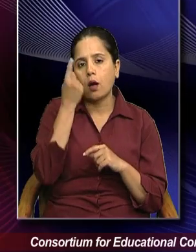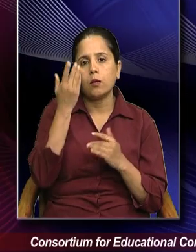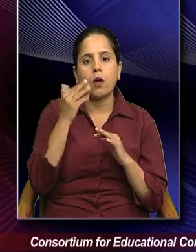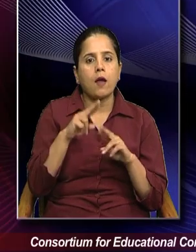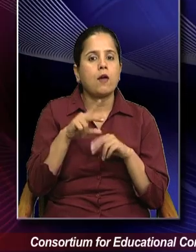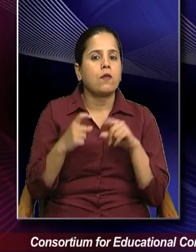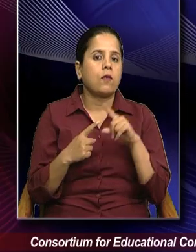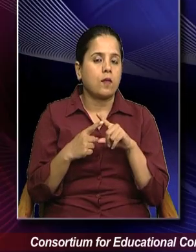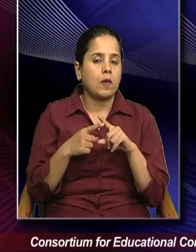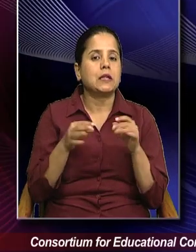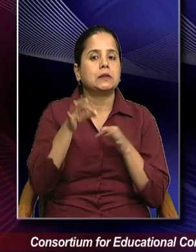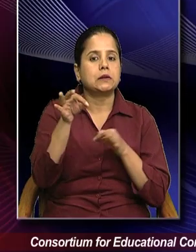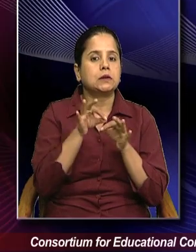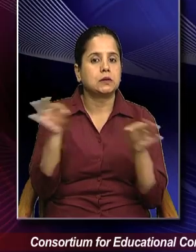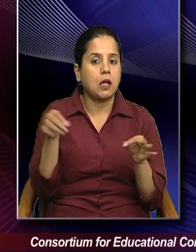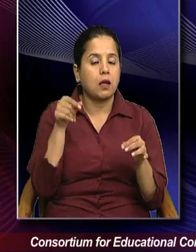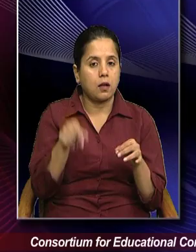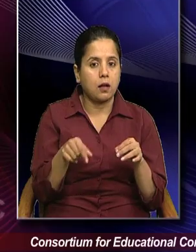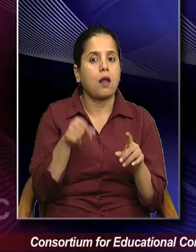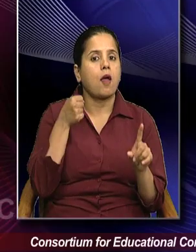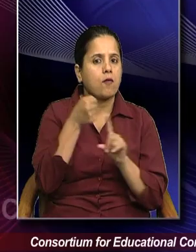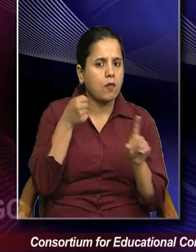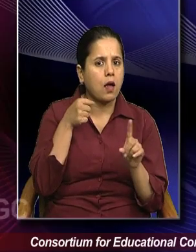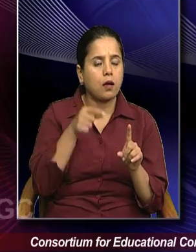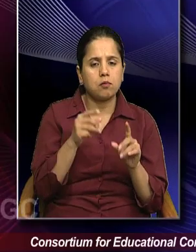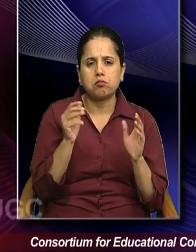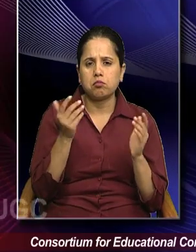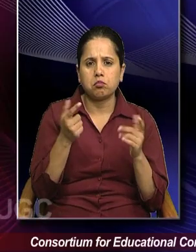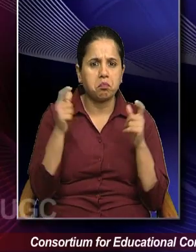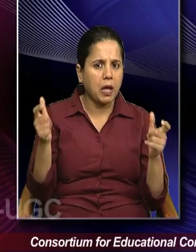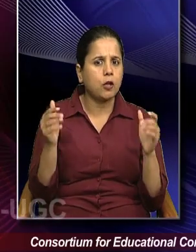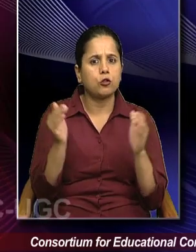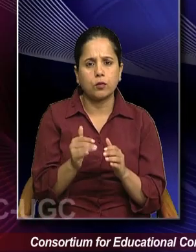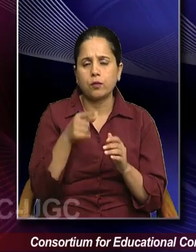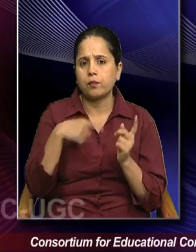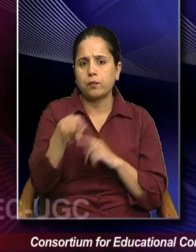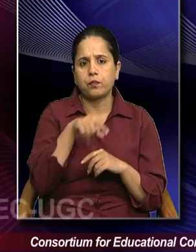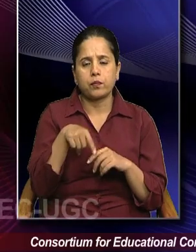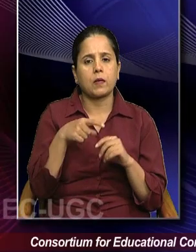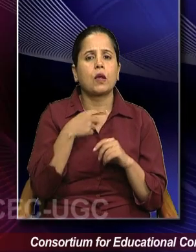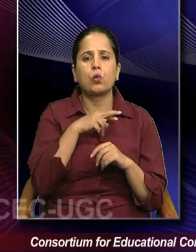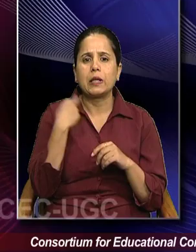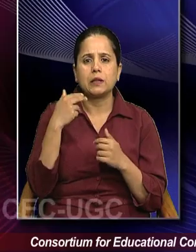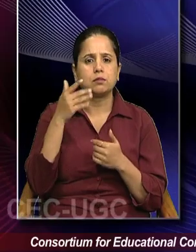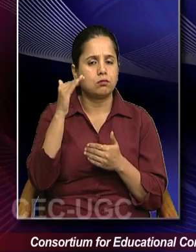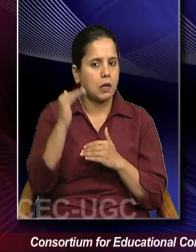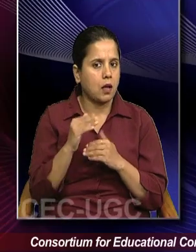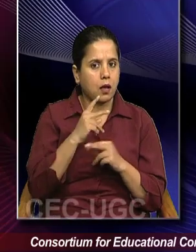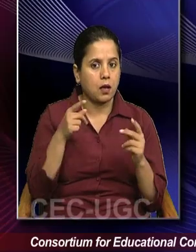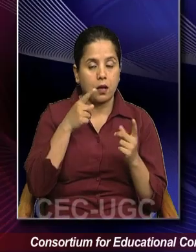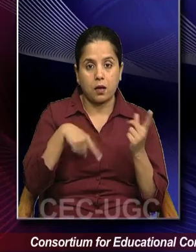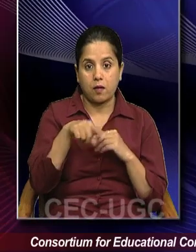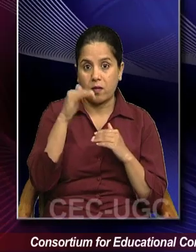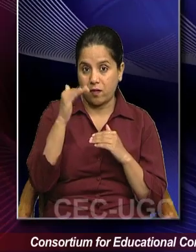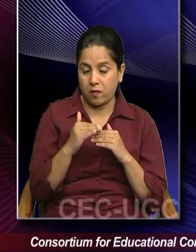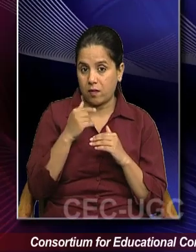Effect size. Is the effect big or small? Say, cut the risk by half instead of